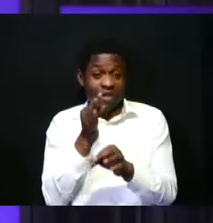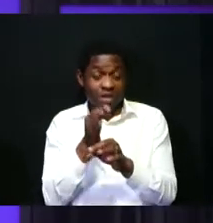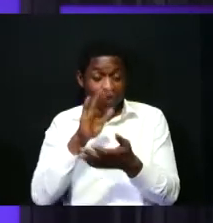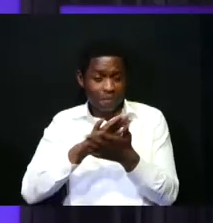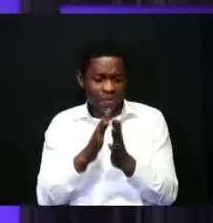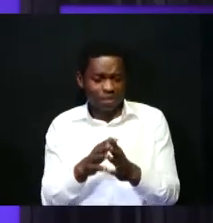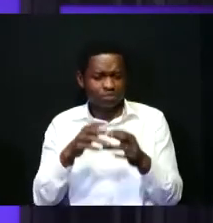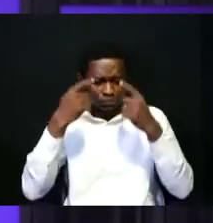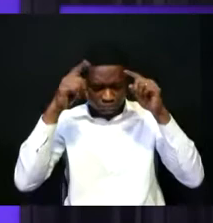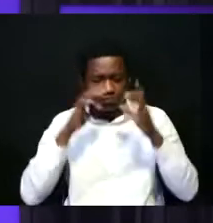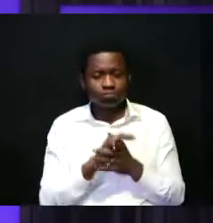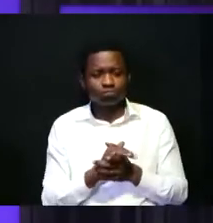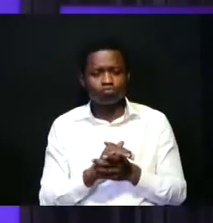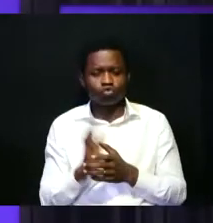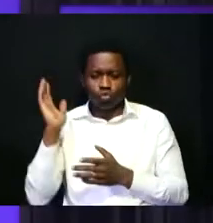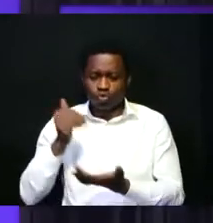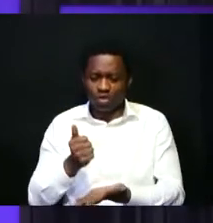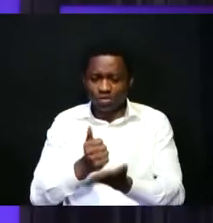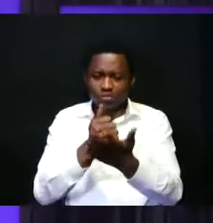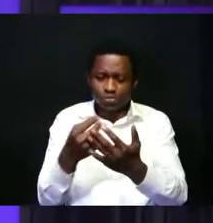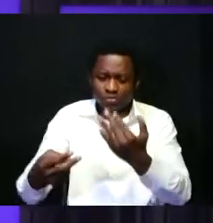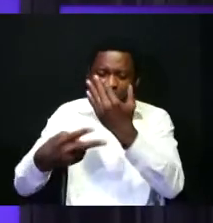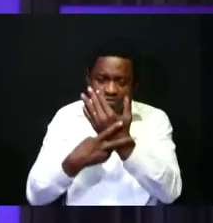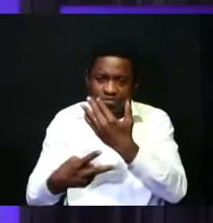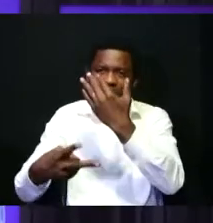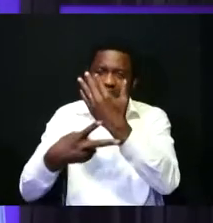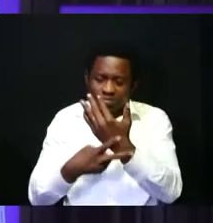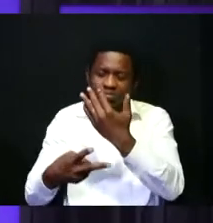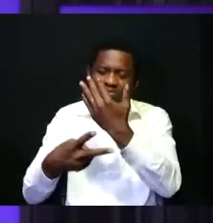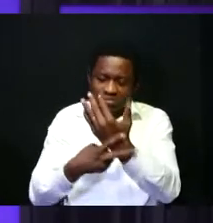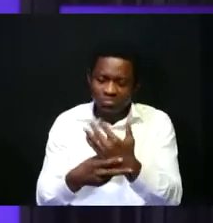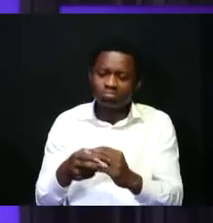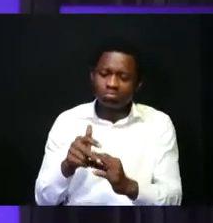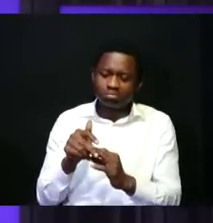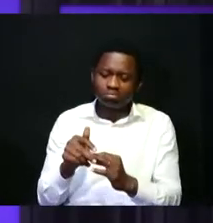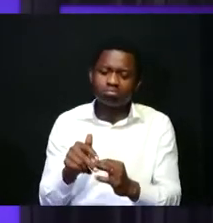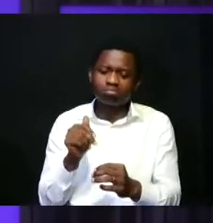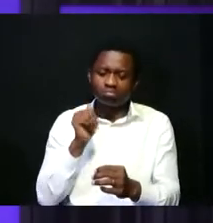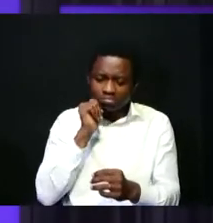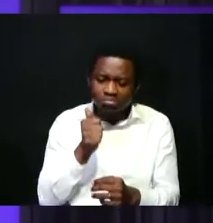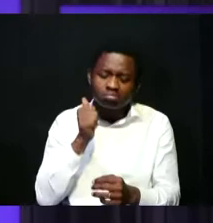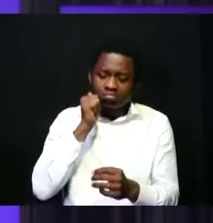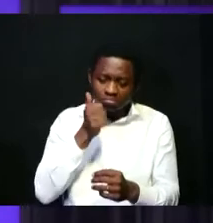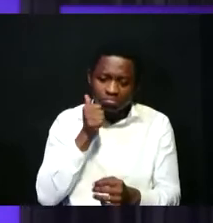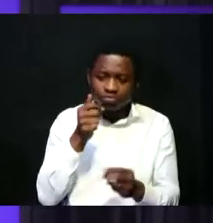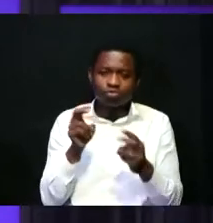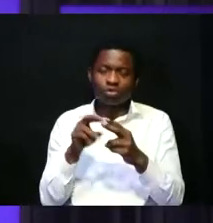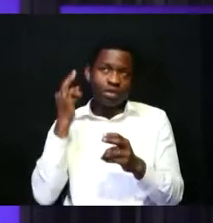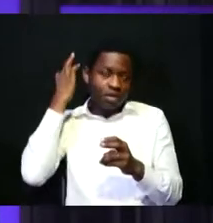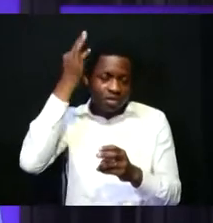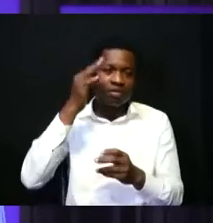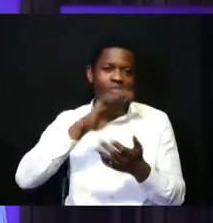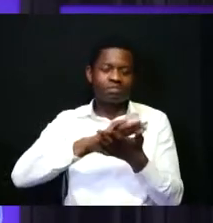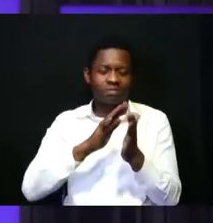possible. They can help you to be able to save one day at a time so that you can become the